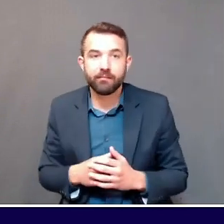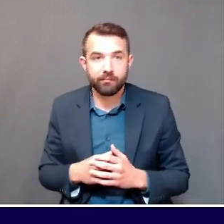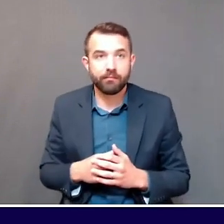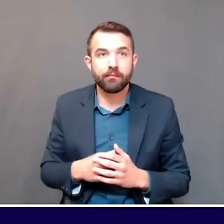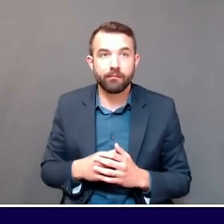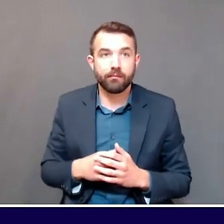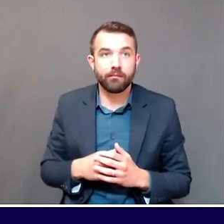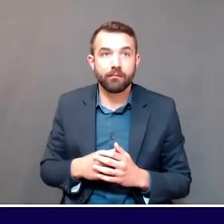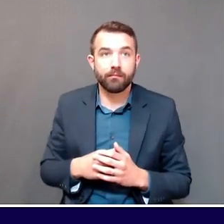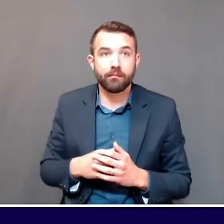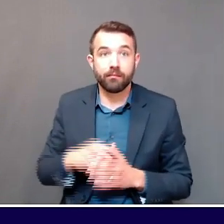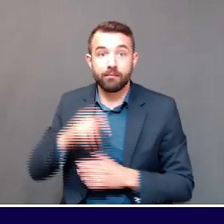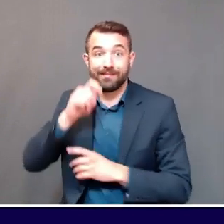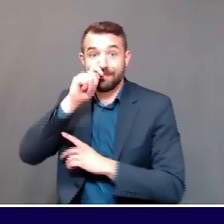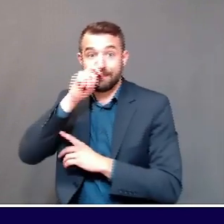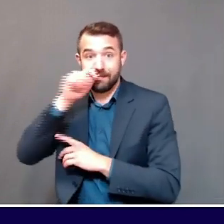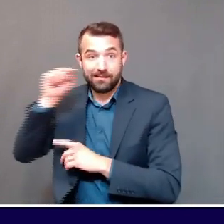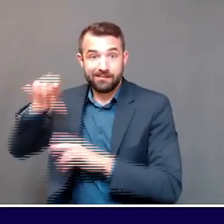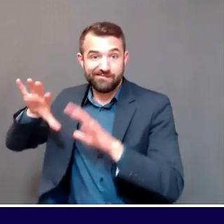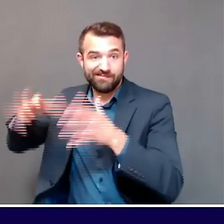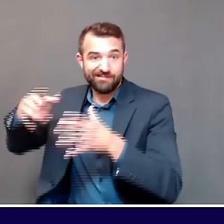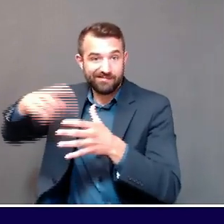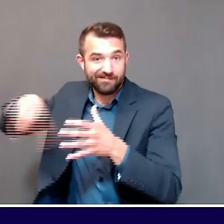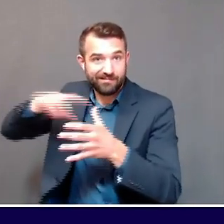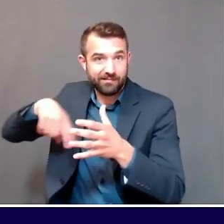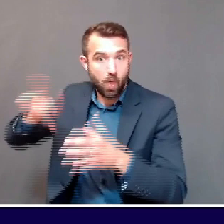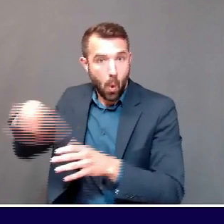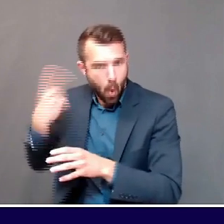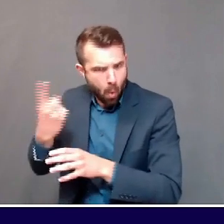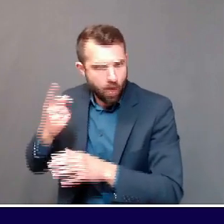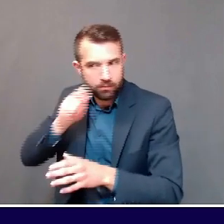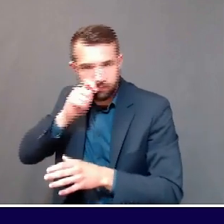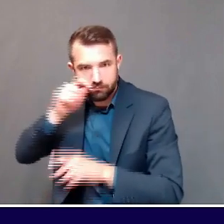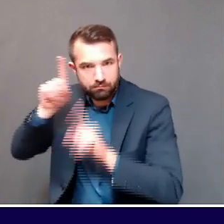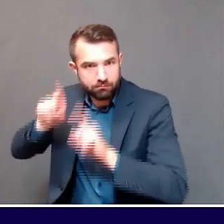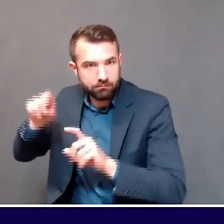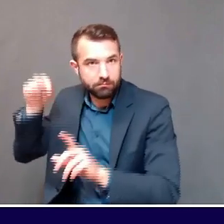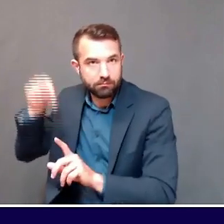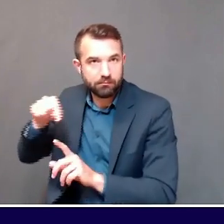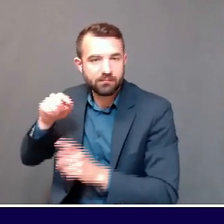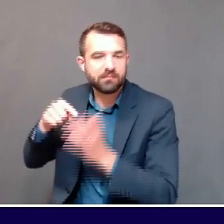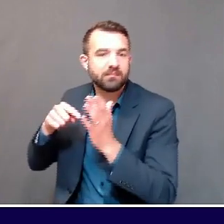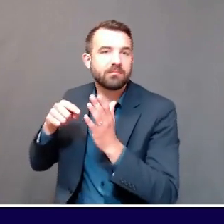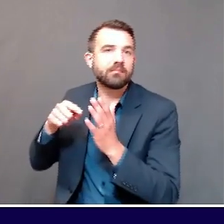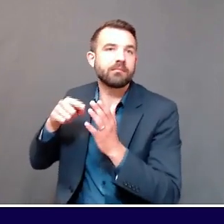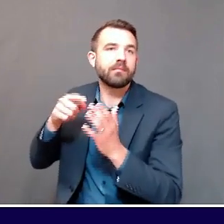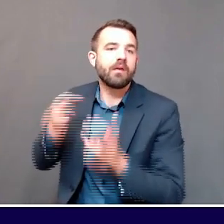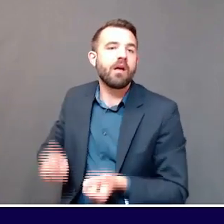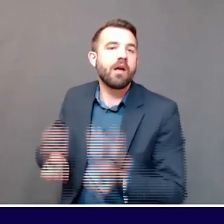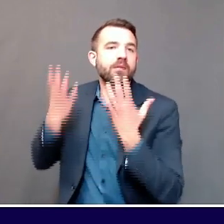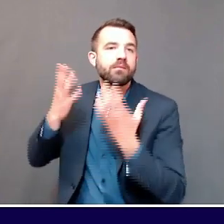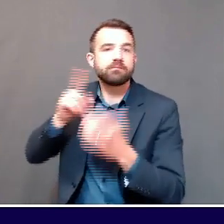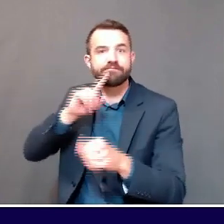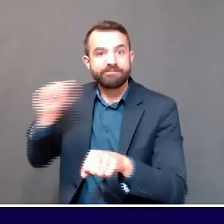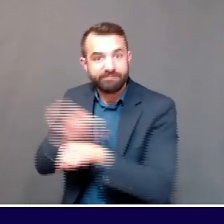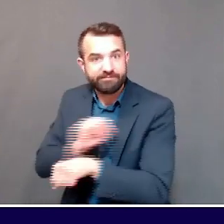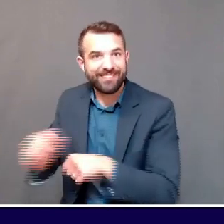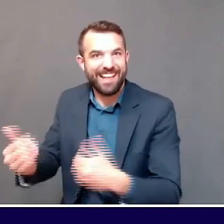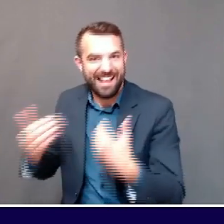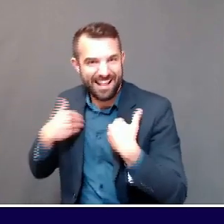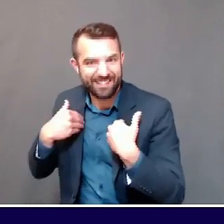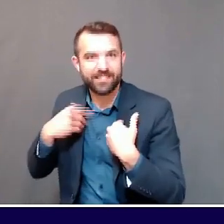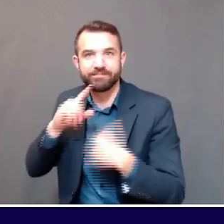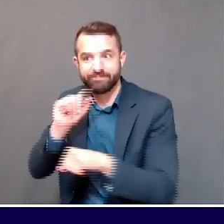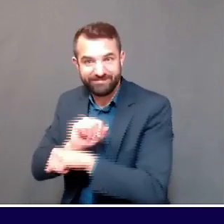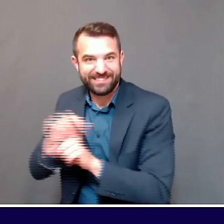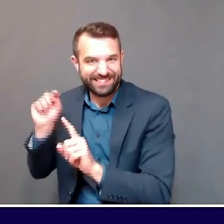or PCR-based tests that give us an indication of the active state of infections, that positivity rate has